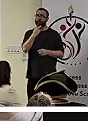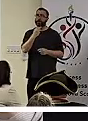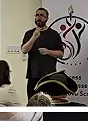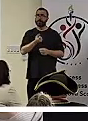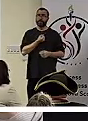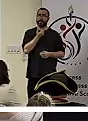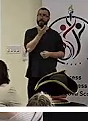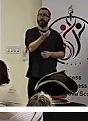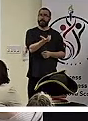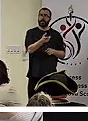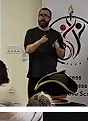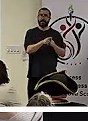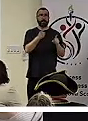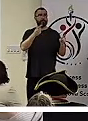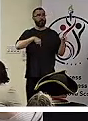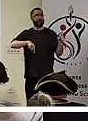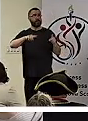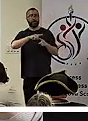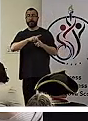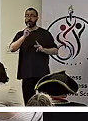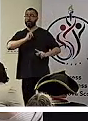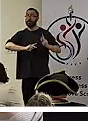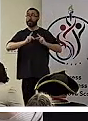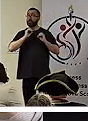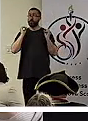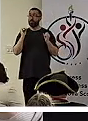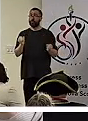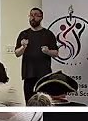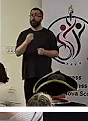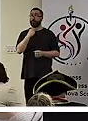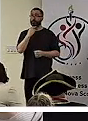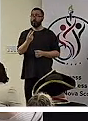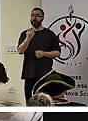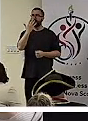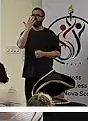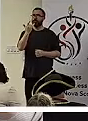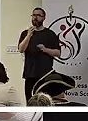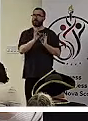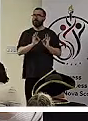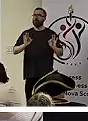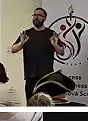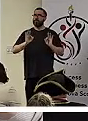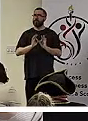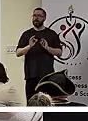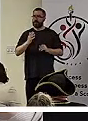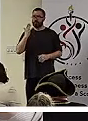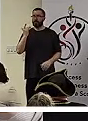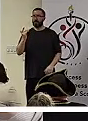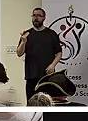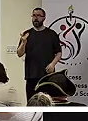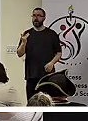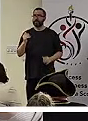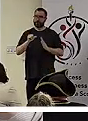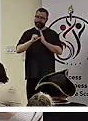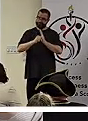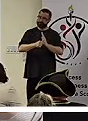for people who don't have a voice, that's why it's very important that I speak up for them. Yeah, you